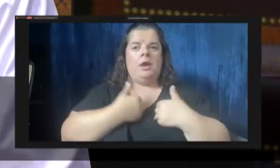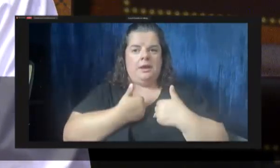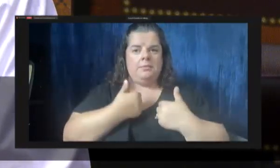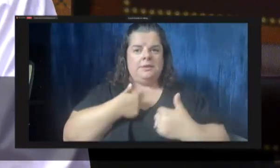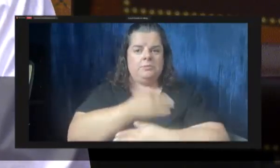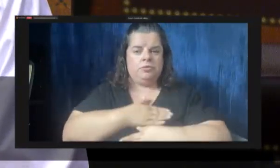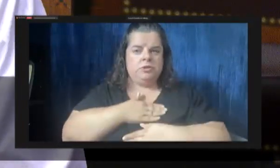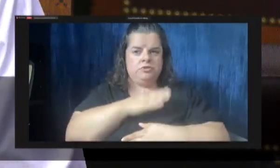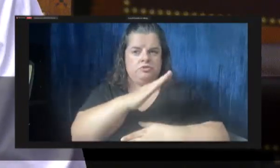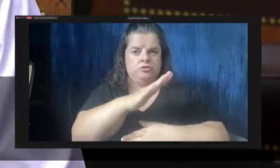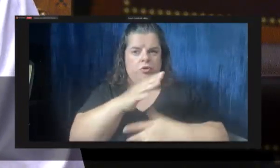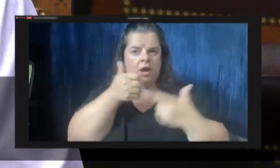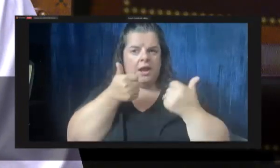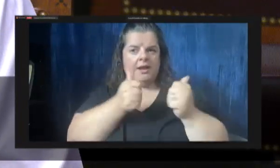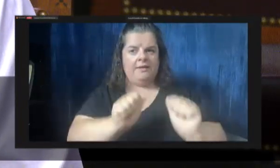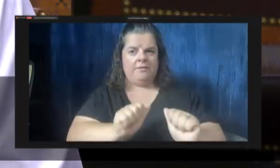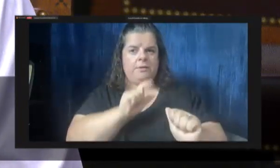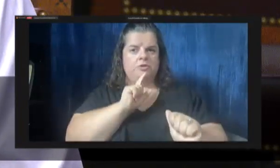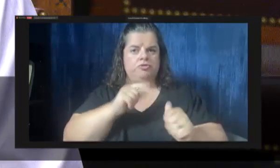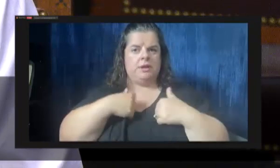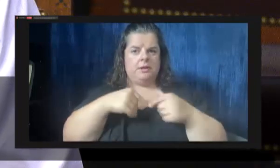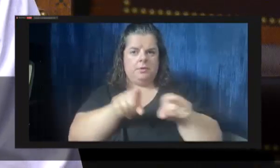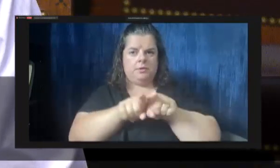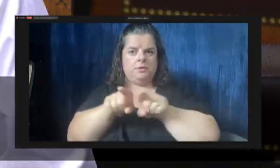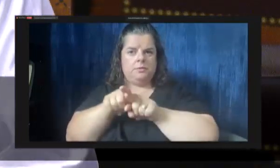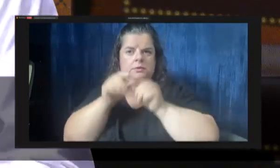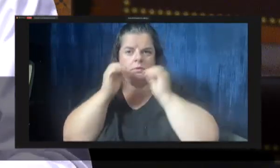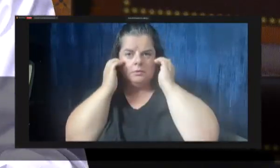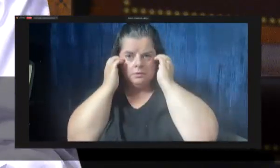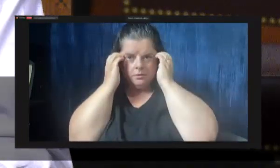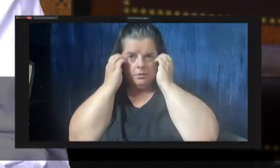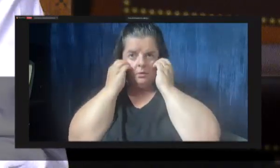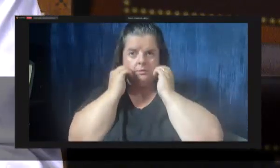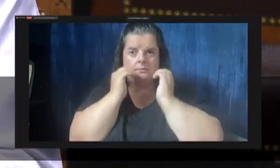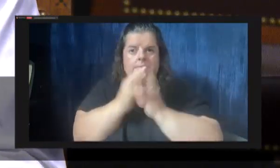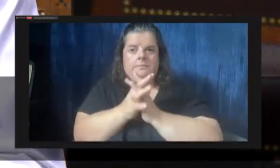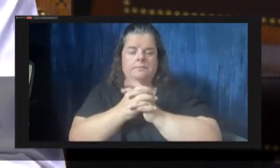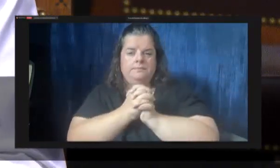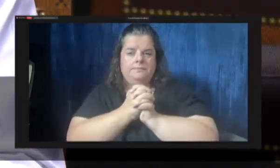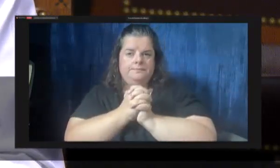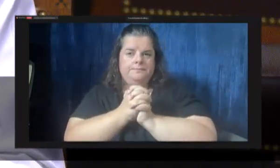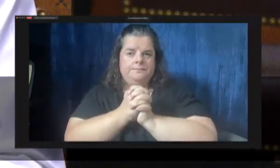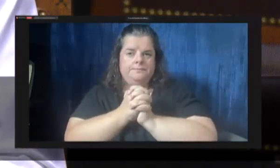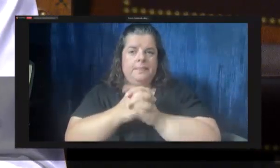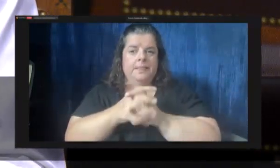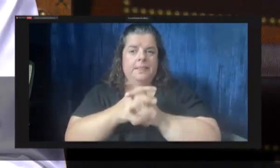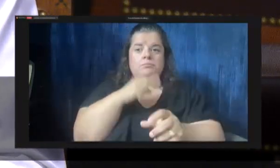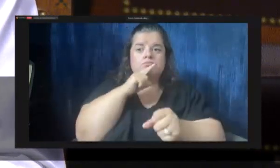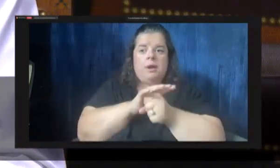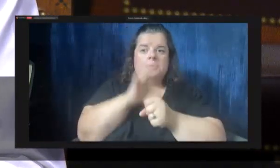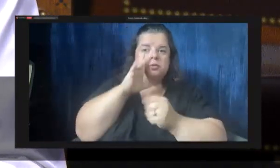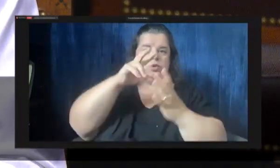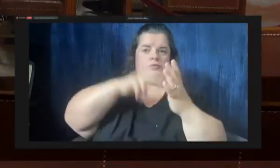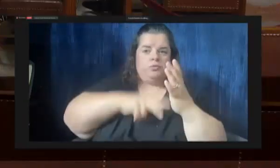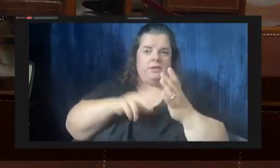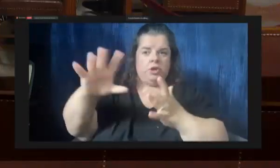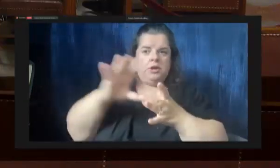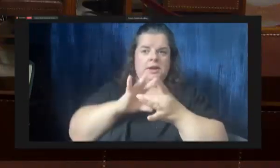appreciate your efforts, and I'm sure the animals do as well. So I promised I would read her remarks into the